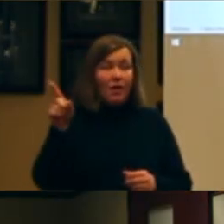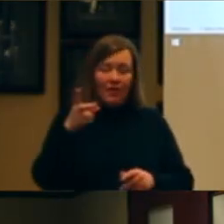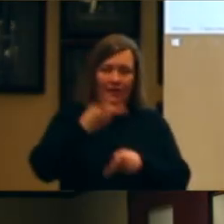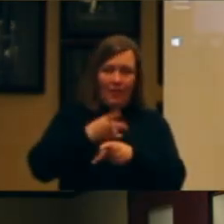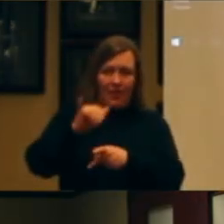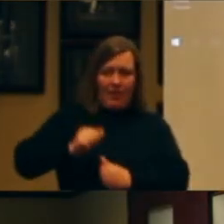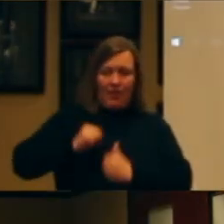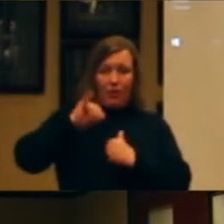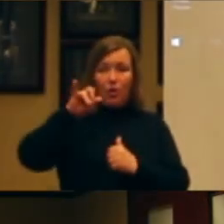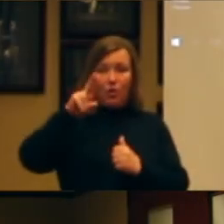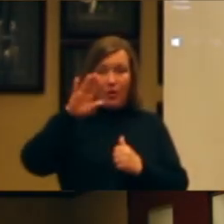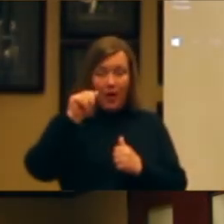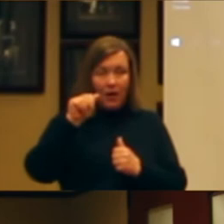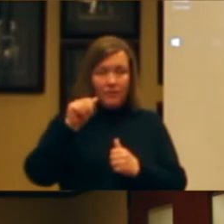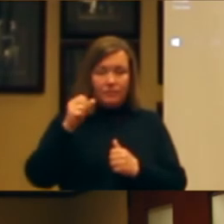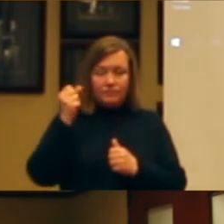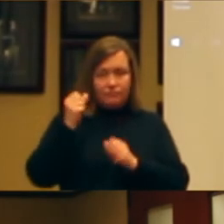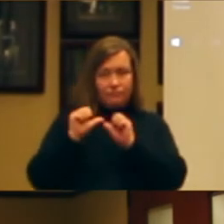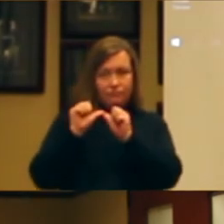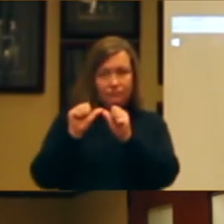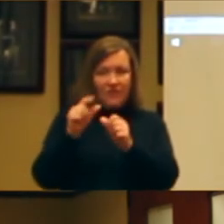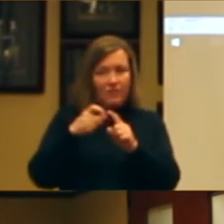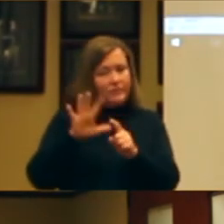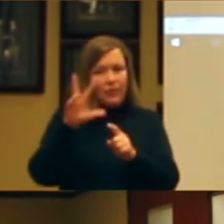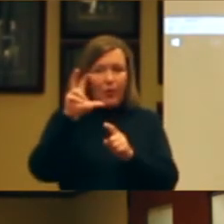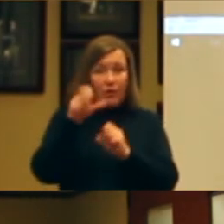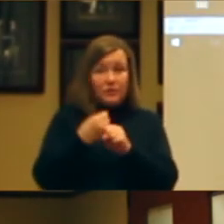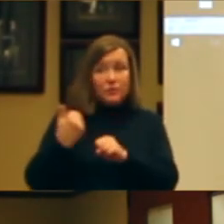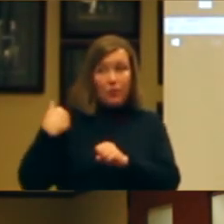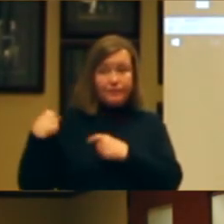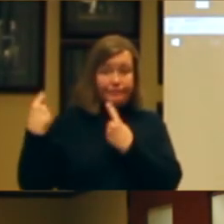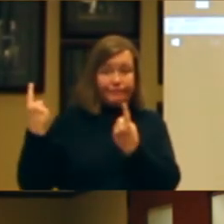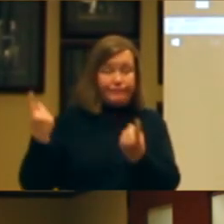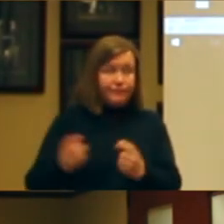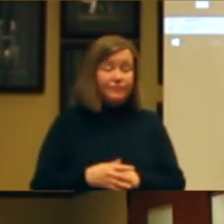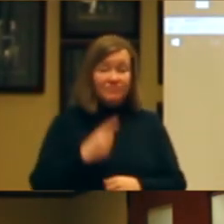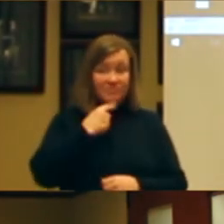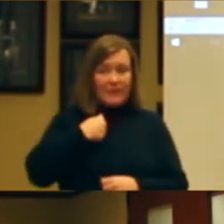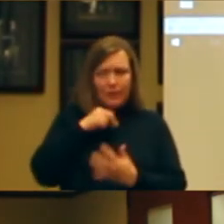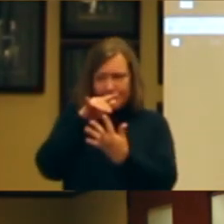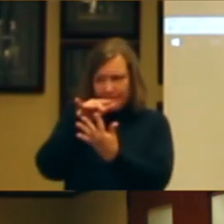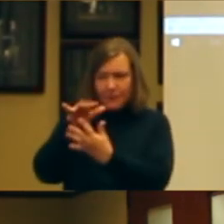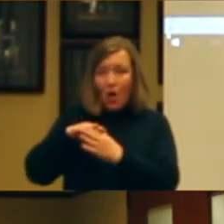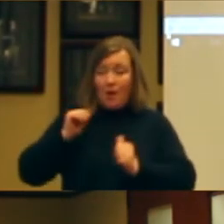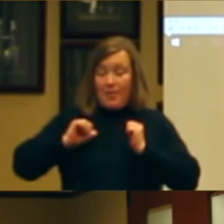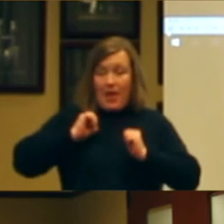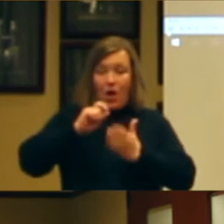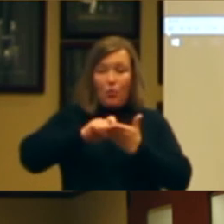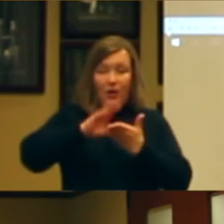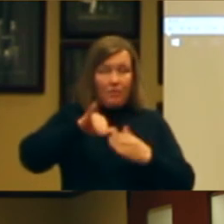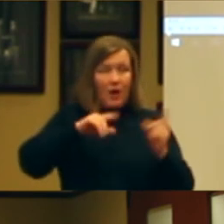the Yoruba language from about 3 centuries ago. In fact, I was doing research on a play written